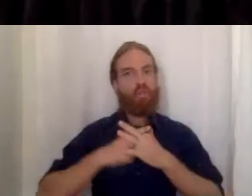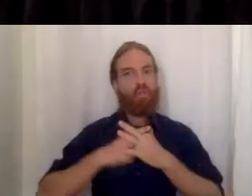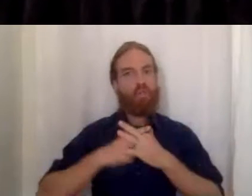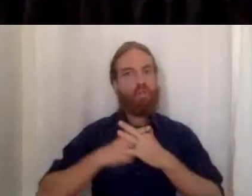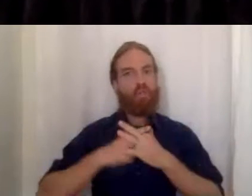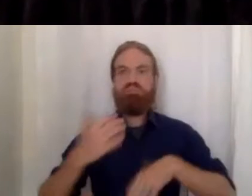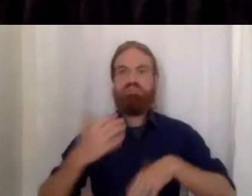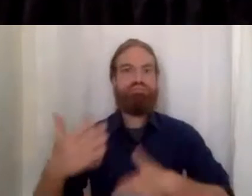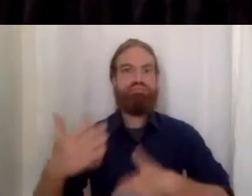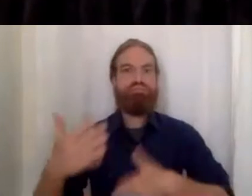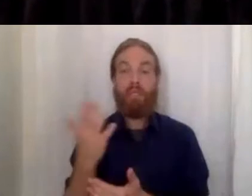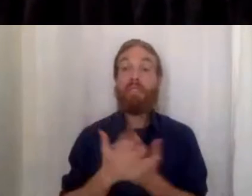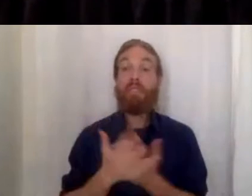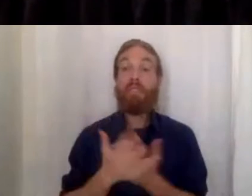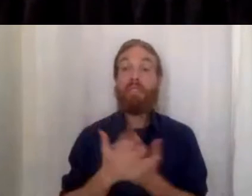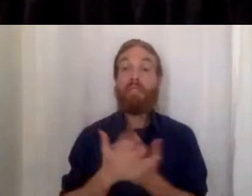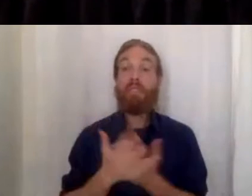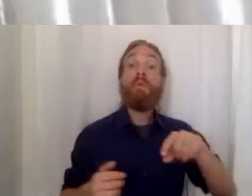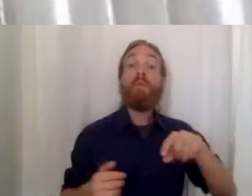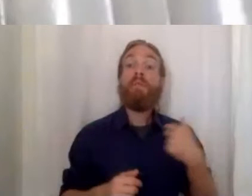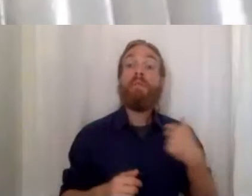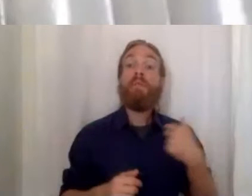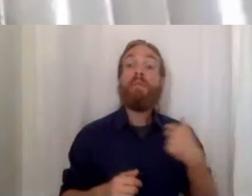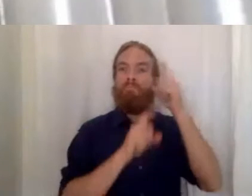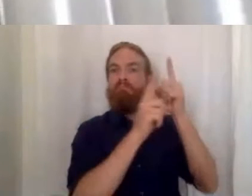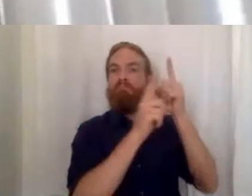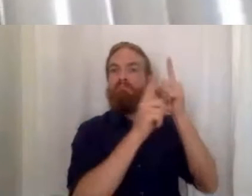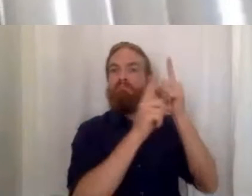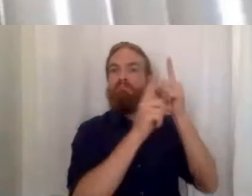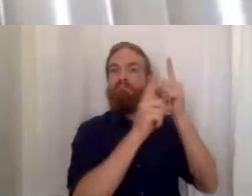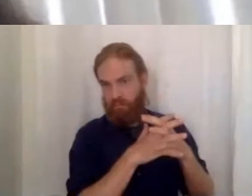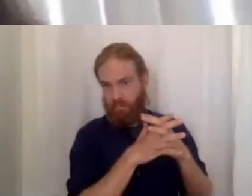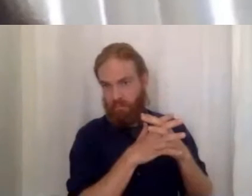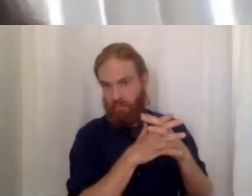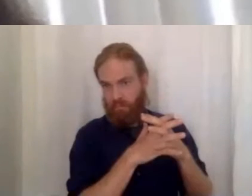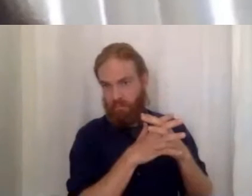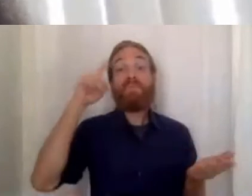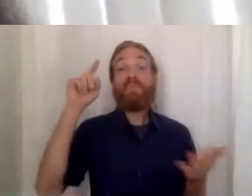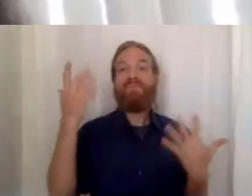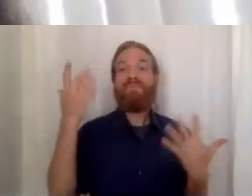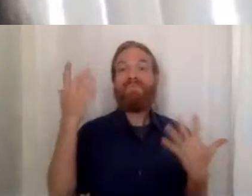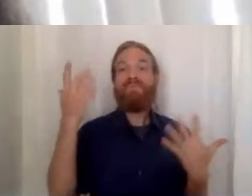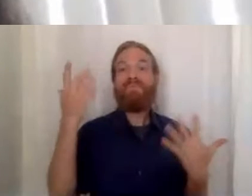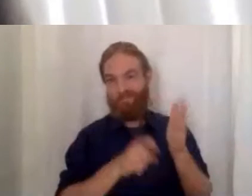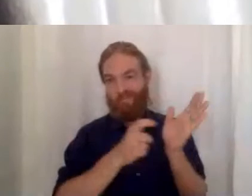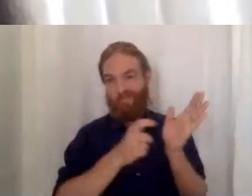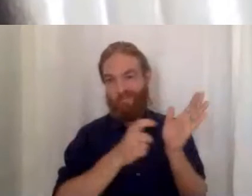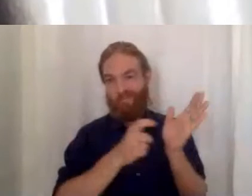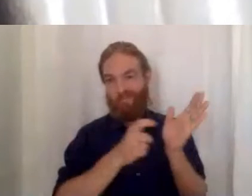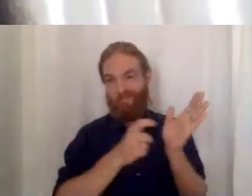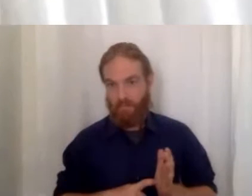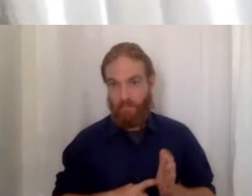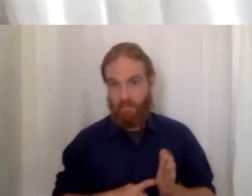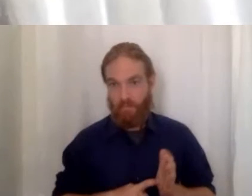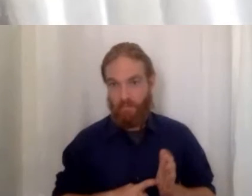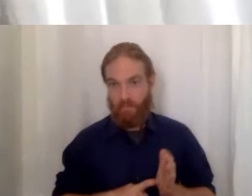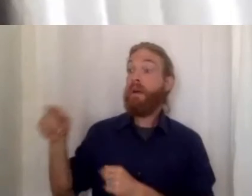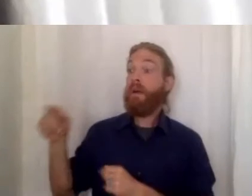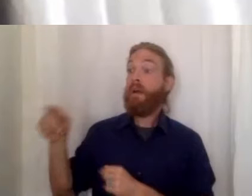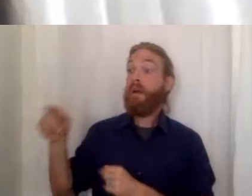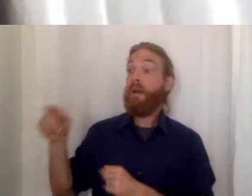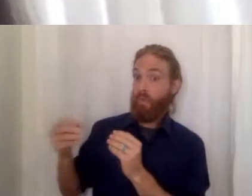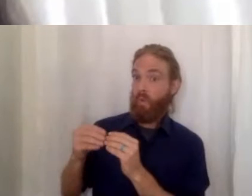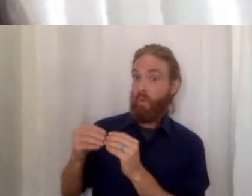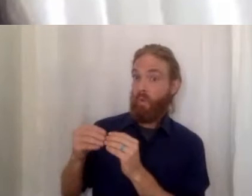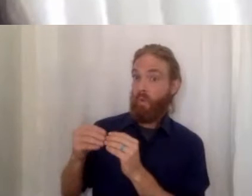these mandates? Just a few comments, if I could, please. Good morning, everybody. Diana May,